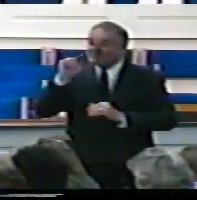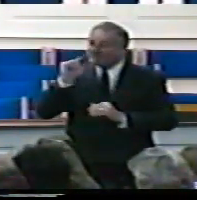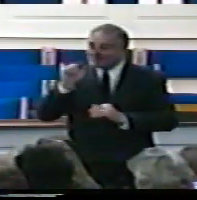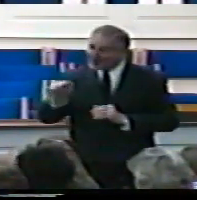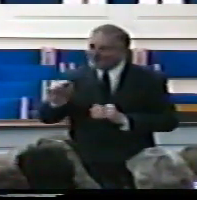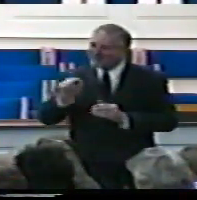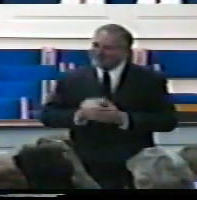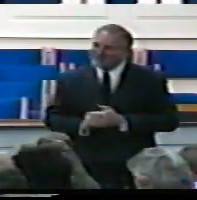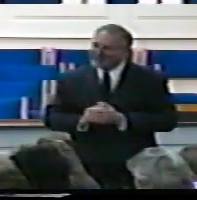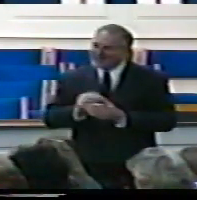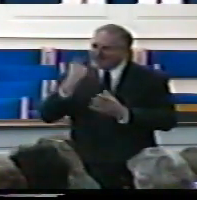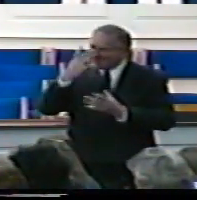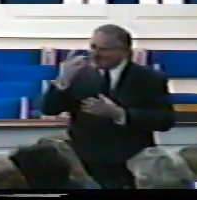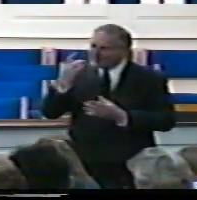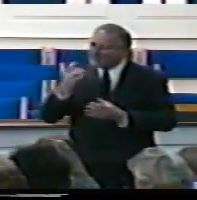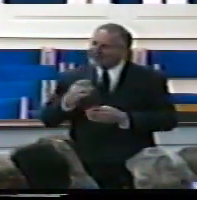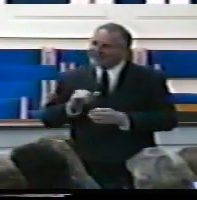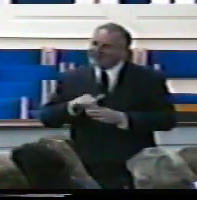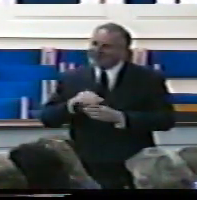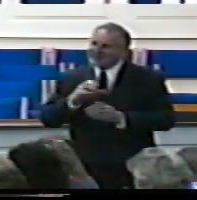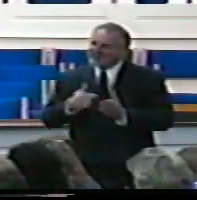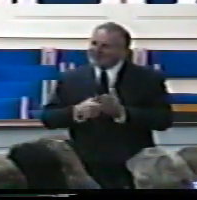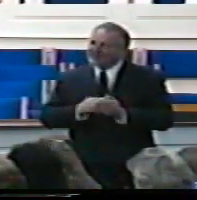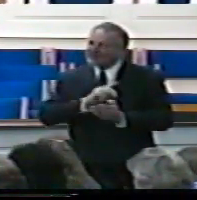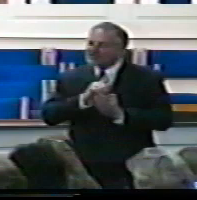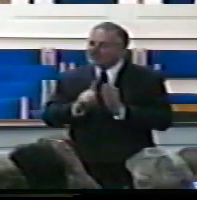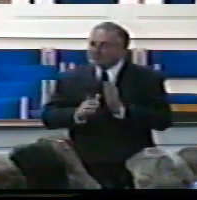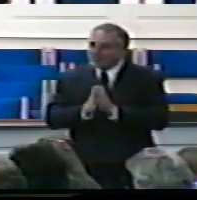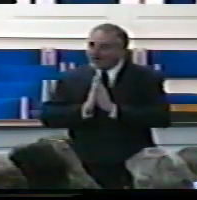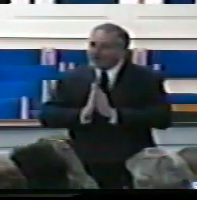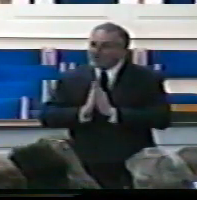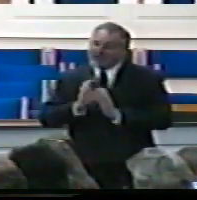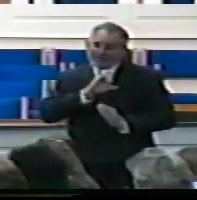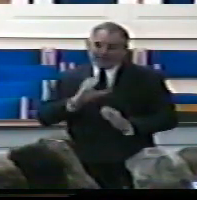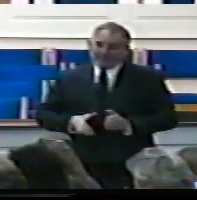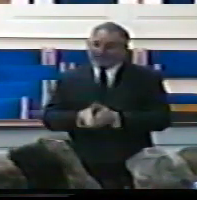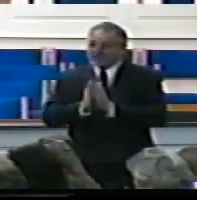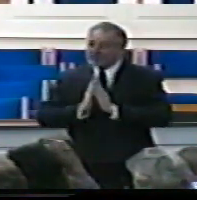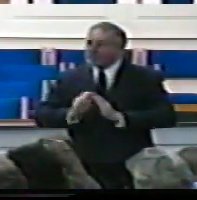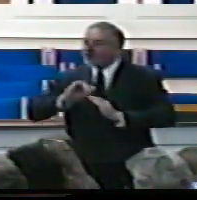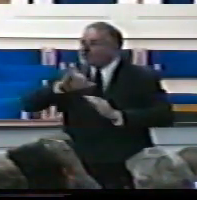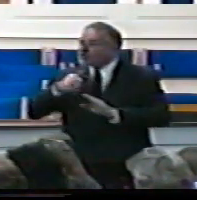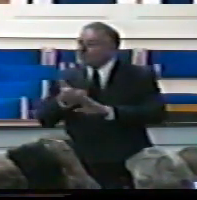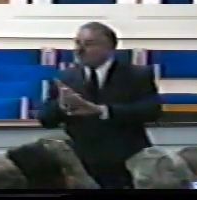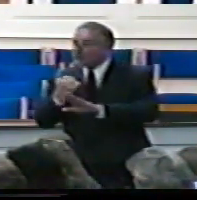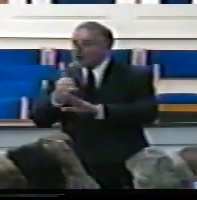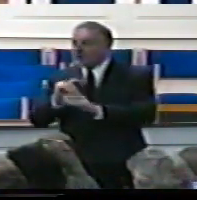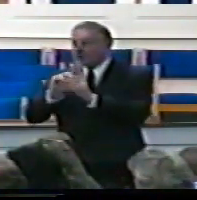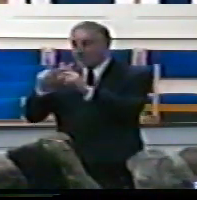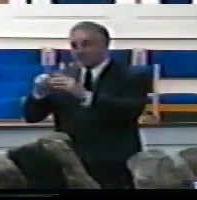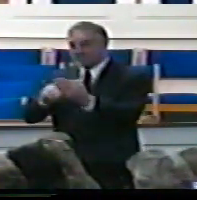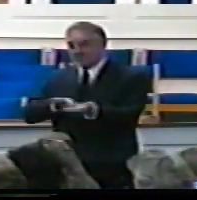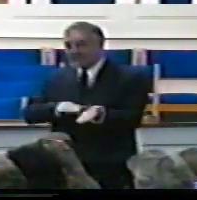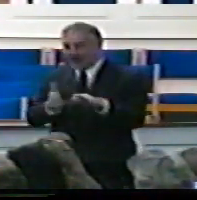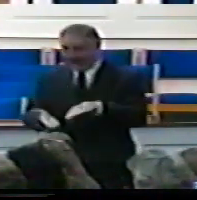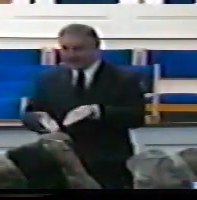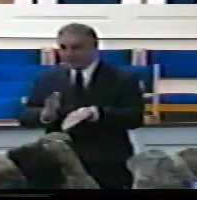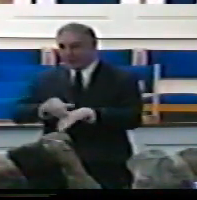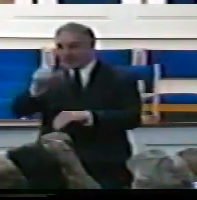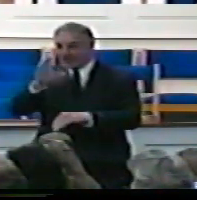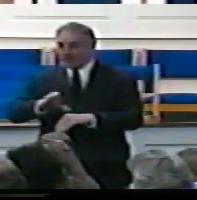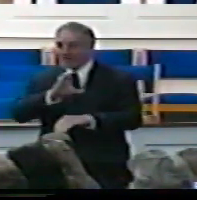Isn't it interesting that this is the prayer that Christ prayed right before he goes to die on a cross? You know who he's focusing on? He's focusing on